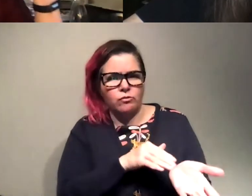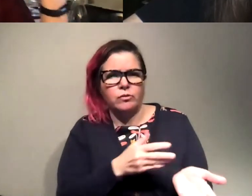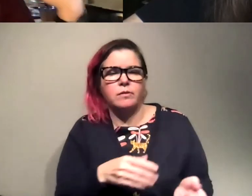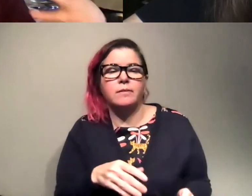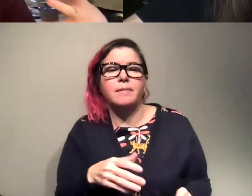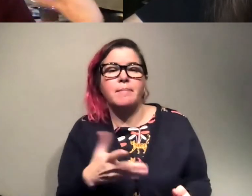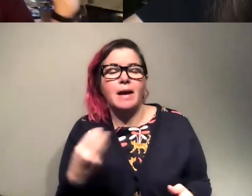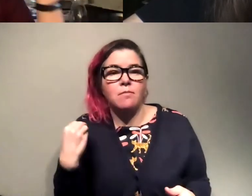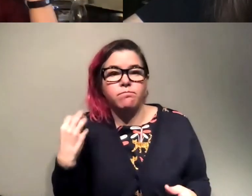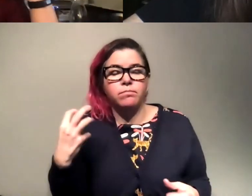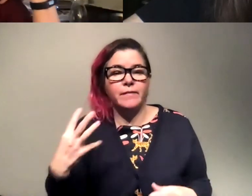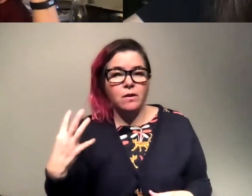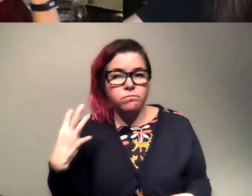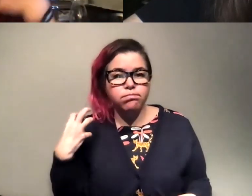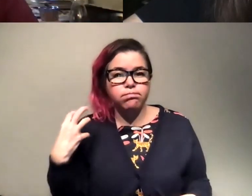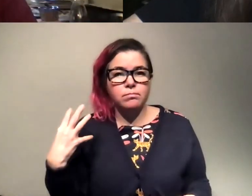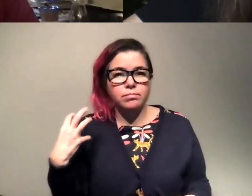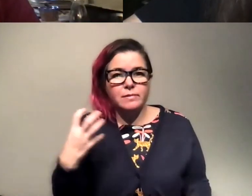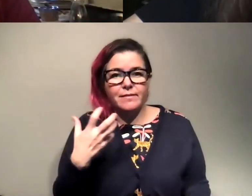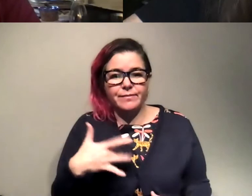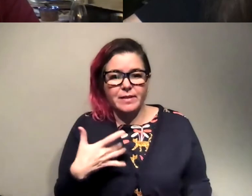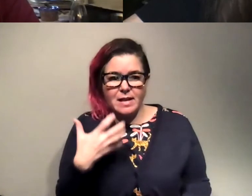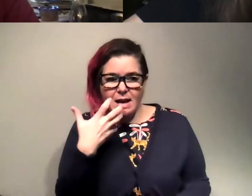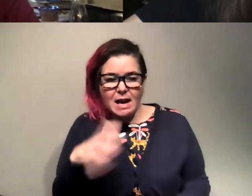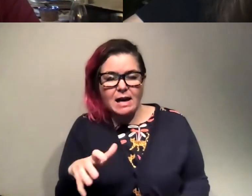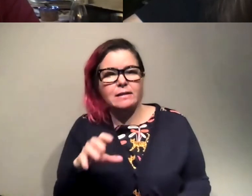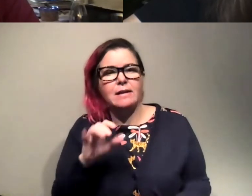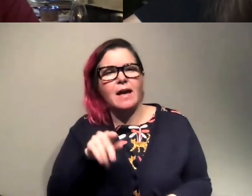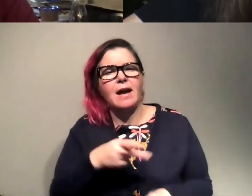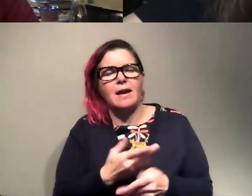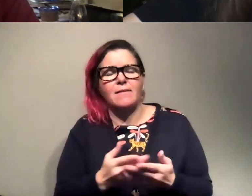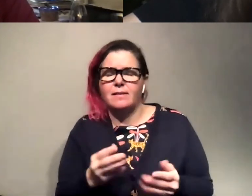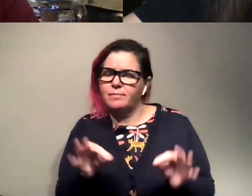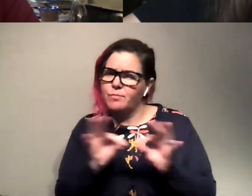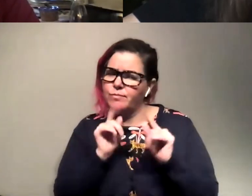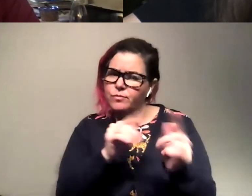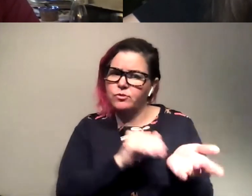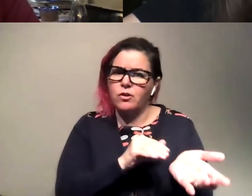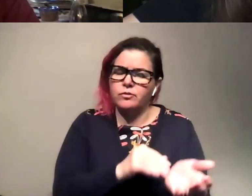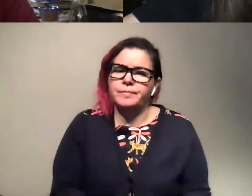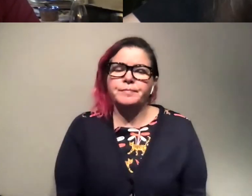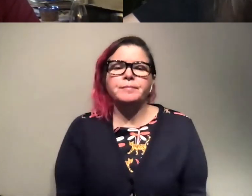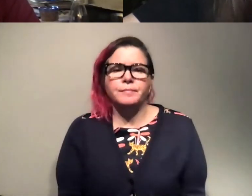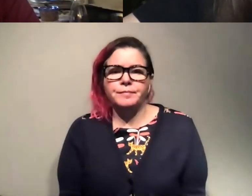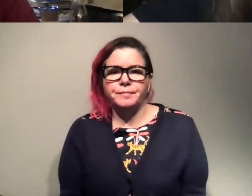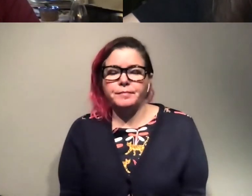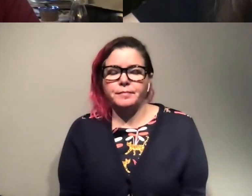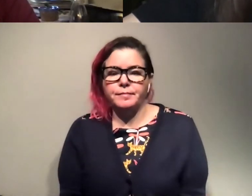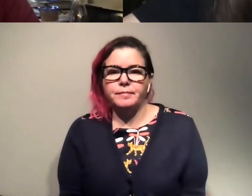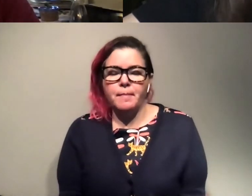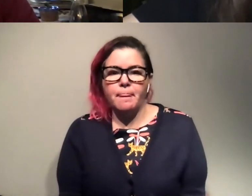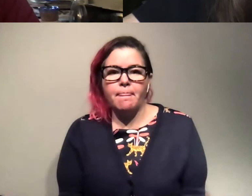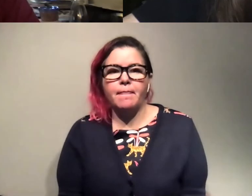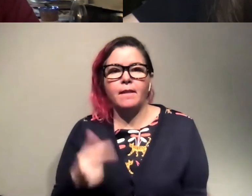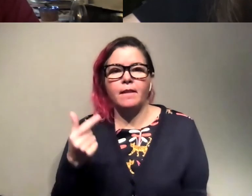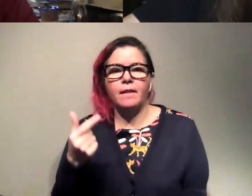inflammation that's throbbing, that's hot, anything like that, you should definitely get checked out. For sure. Awesome, thanks. Gage would